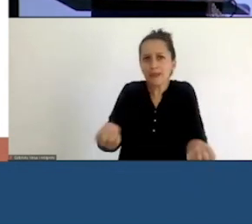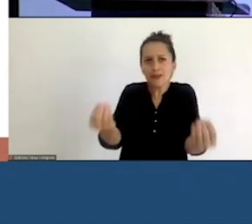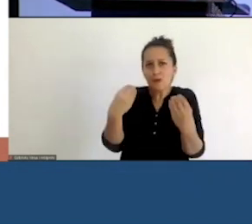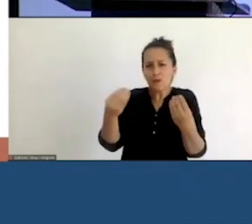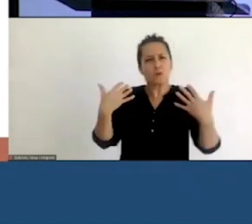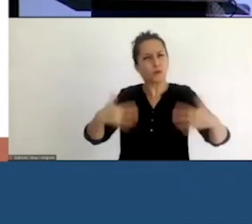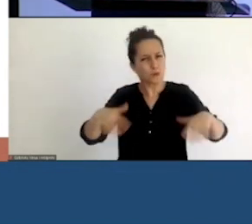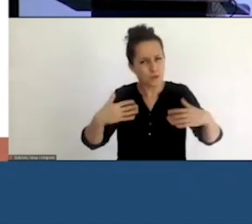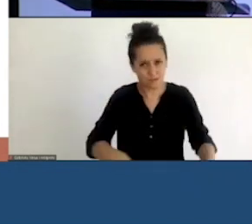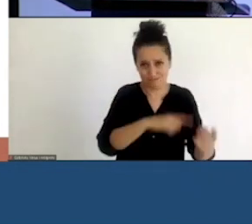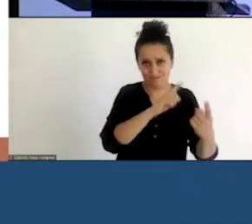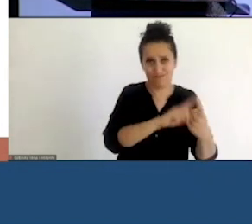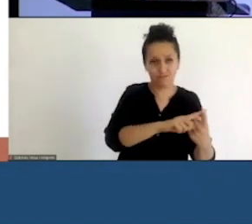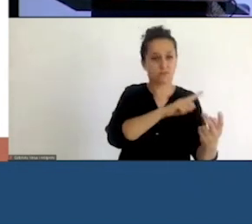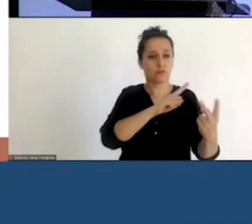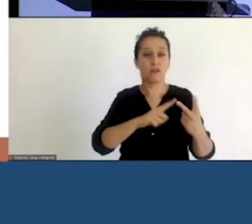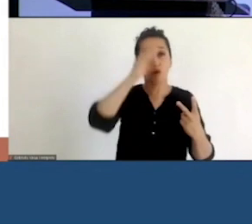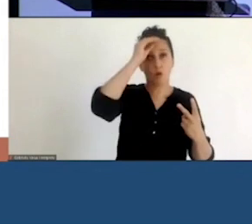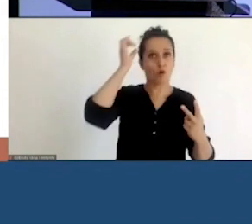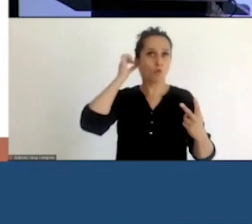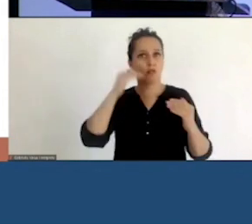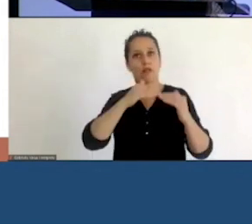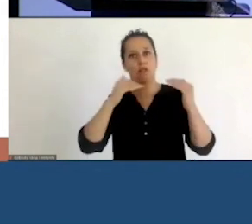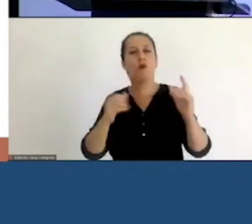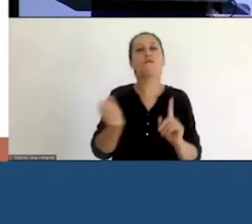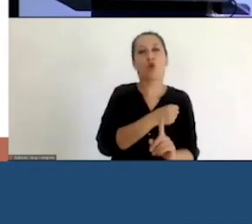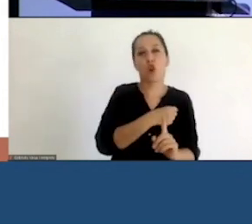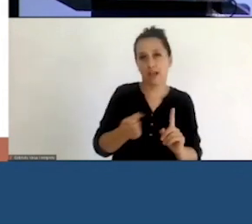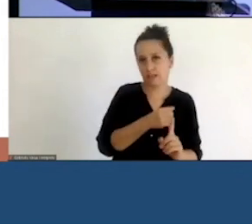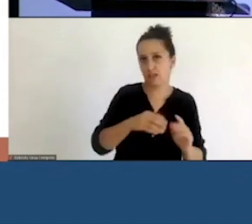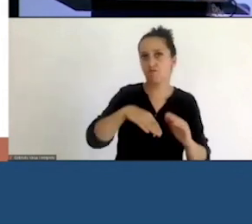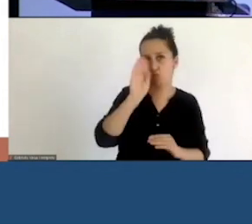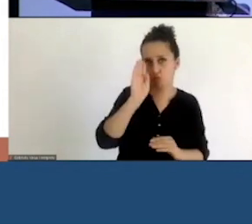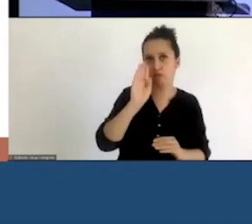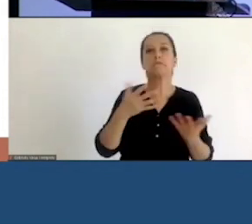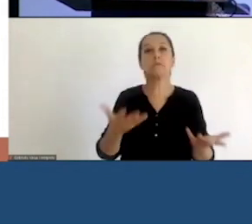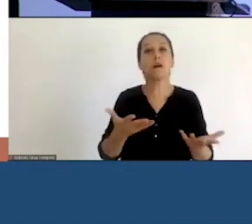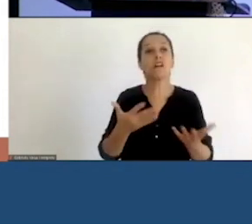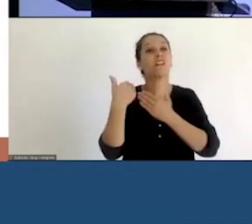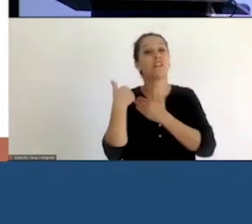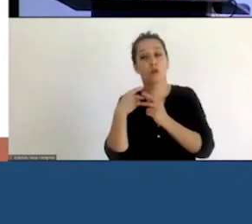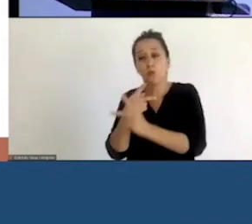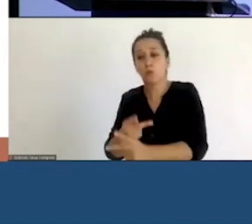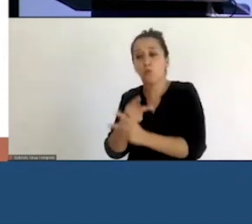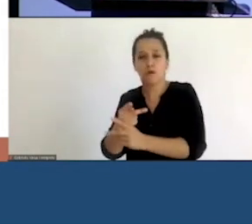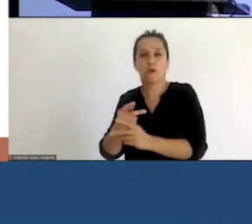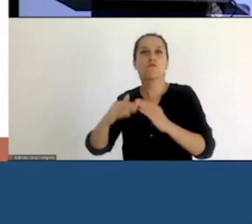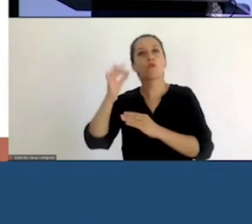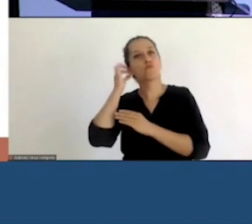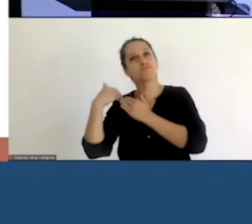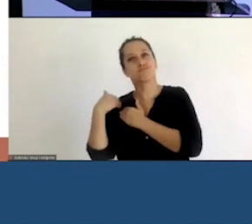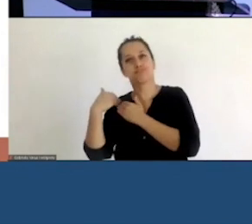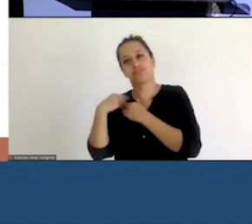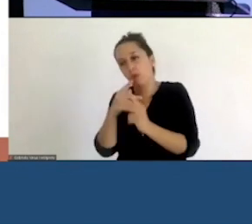serious. The increase in gender violence and the exacerbation of terrestrial and by marine